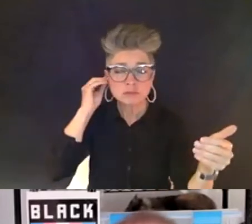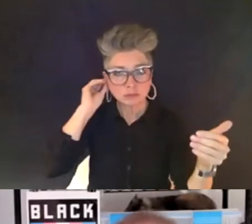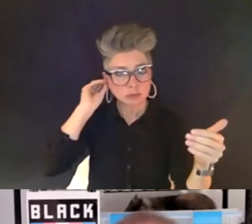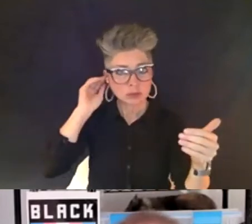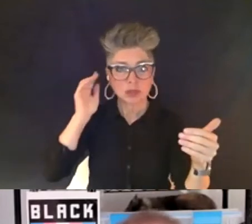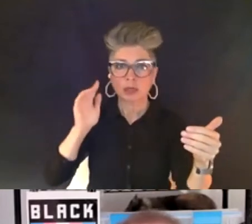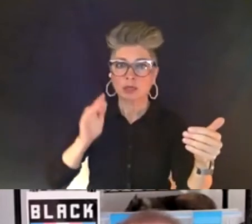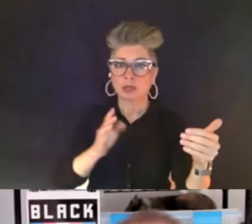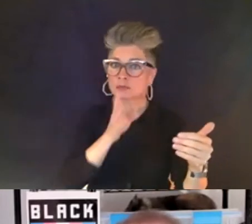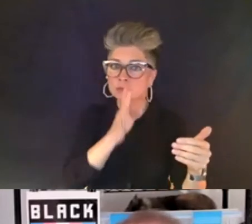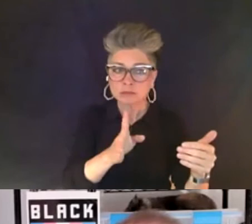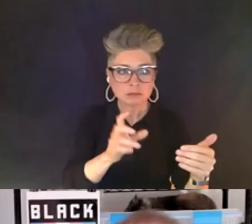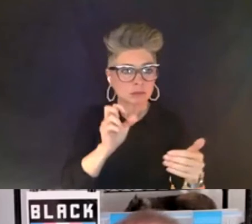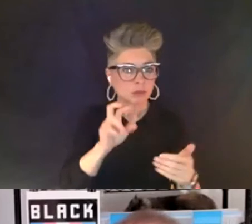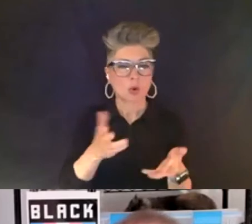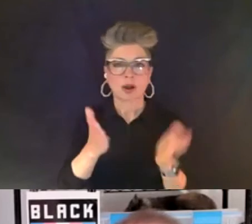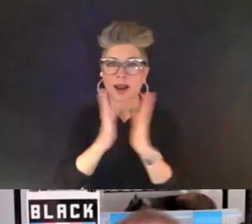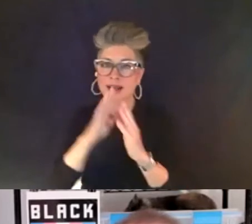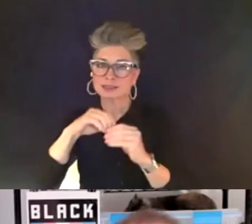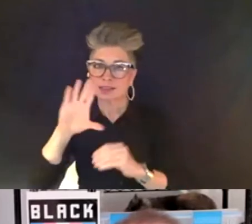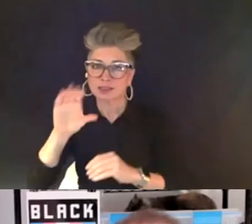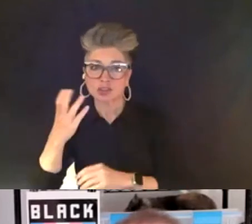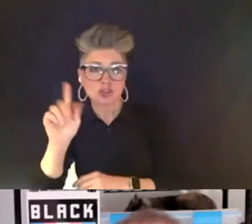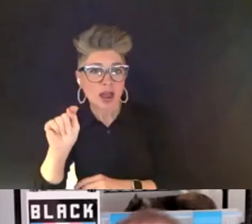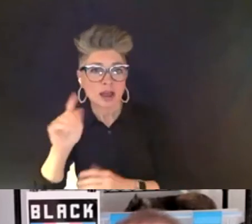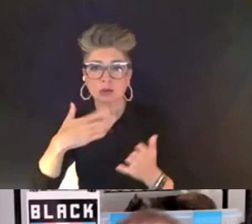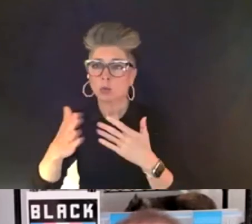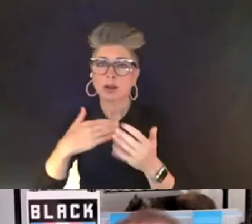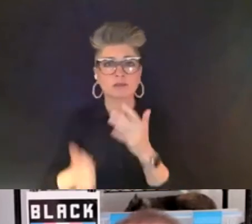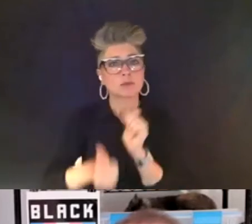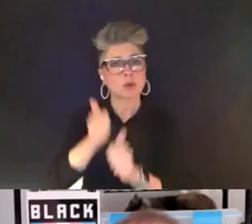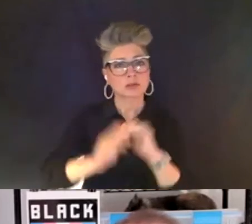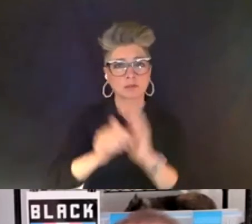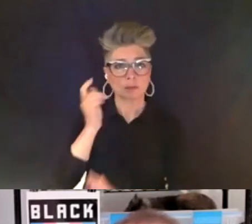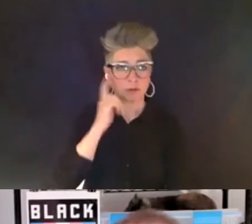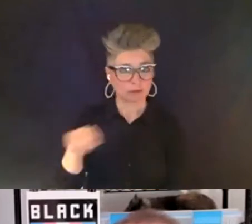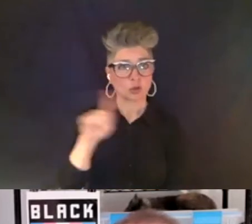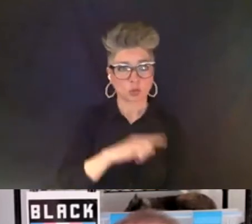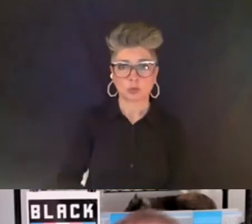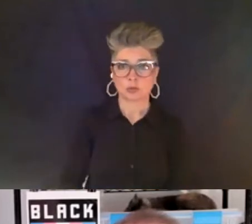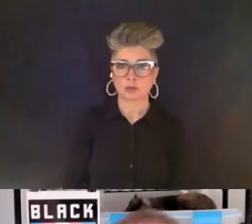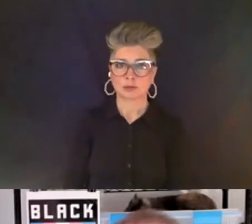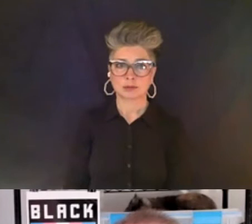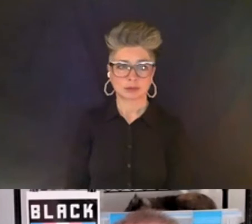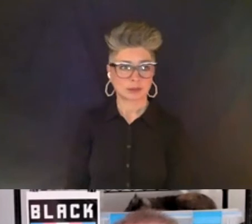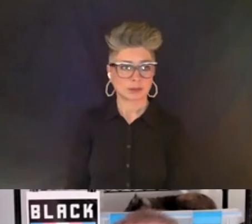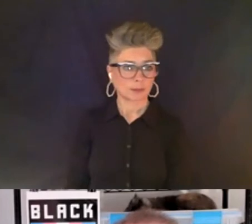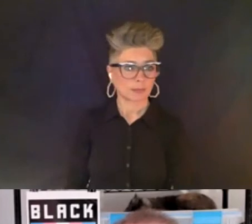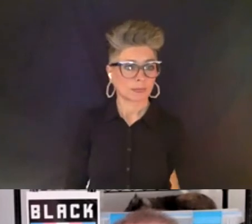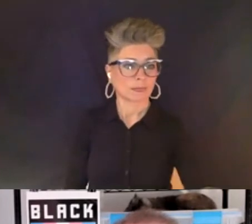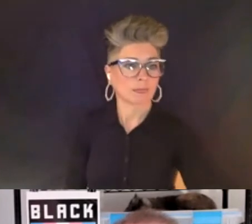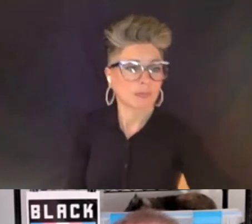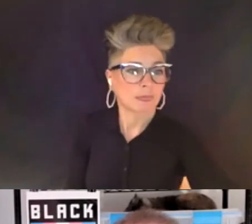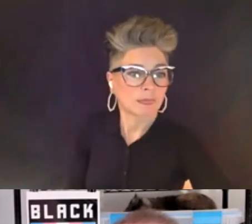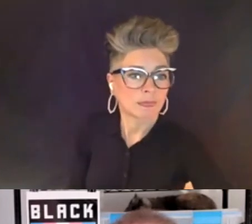in the chat. However makes you feel most comfortable. I kind of did a cliffhanger